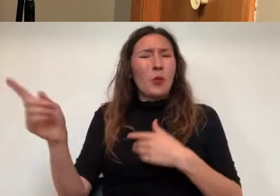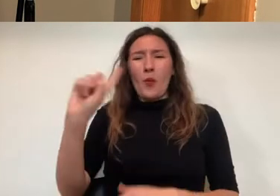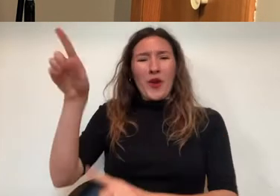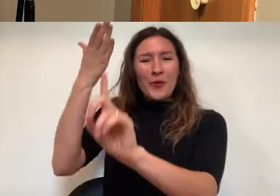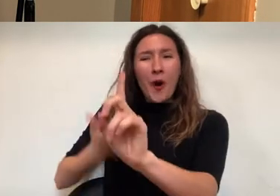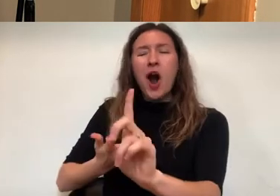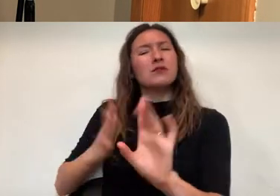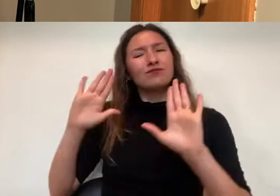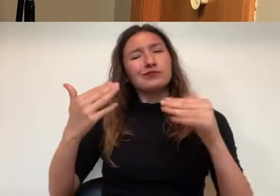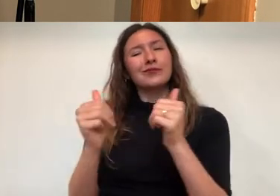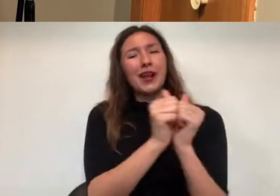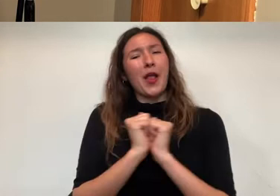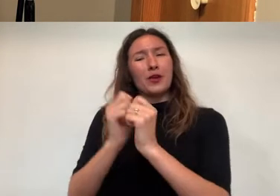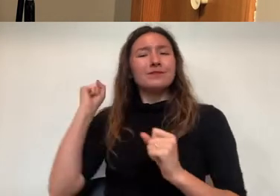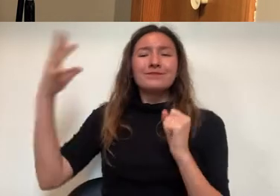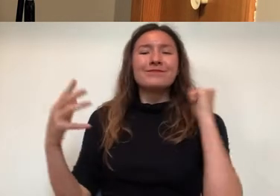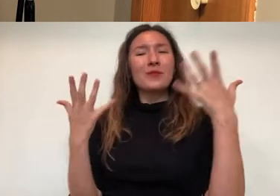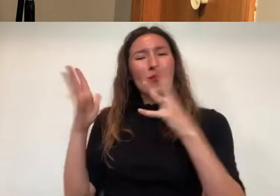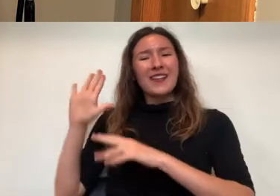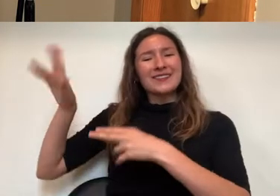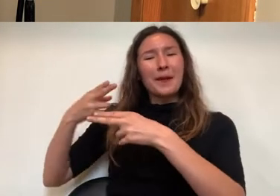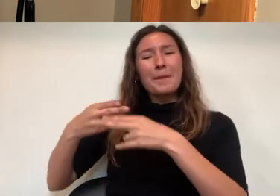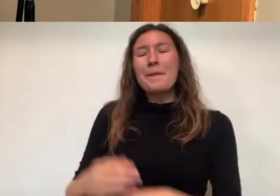our voices together and praise the name of the Lord.